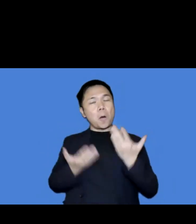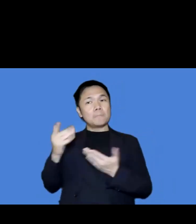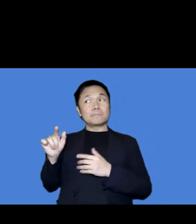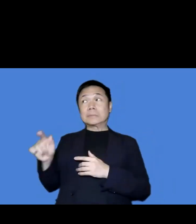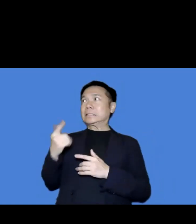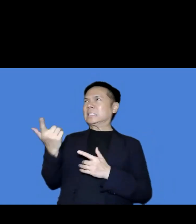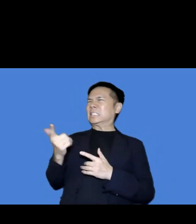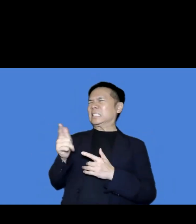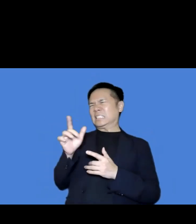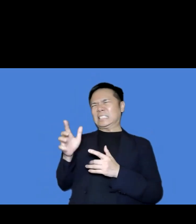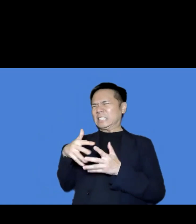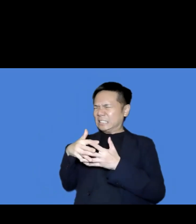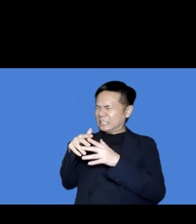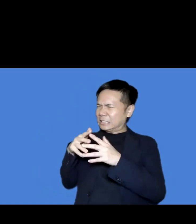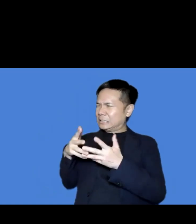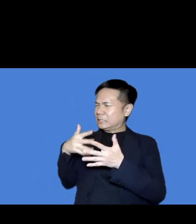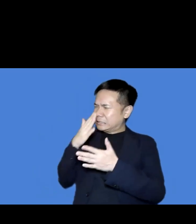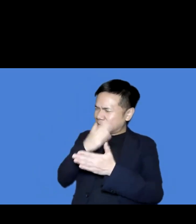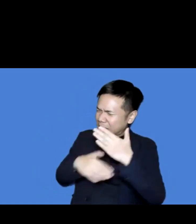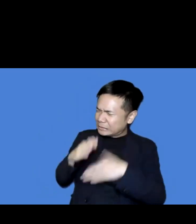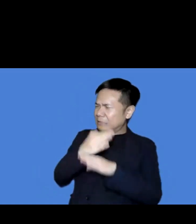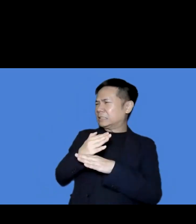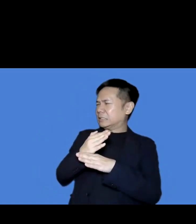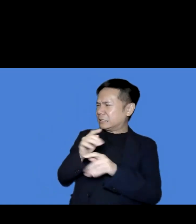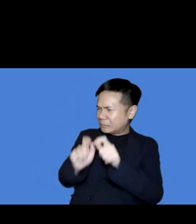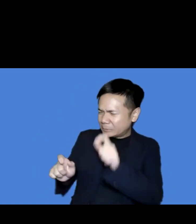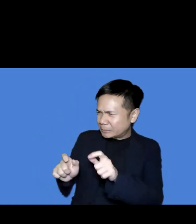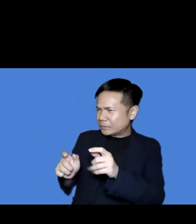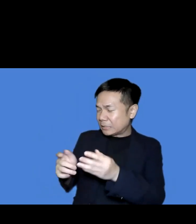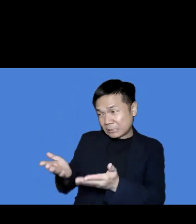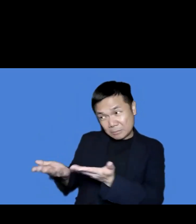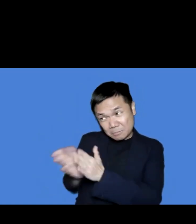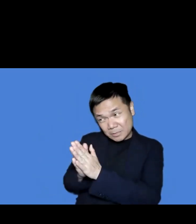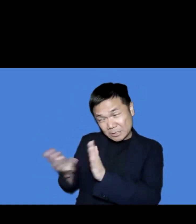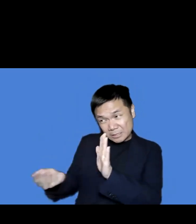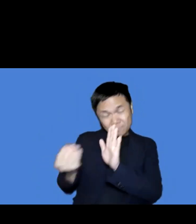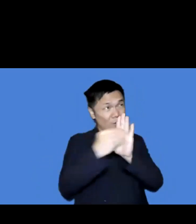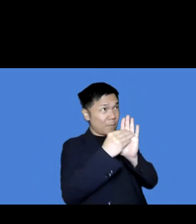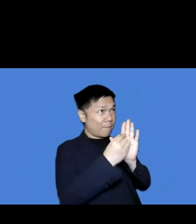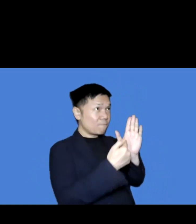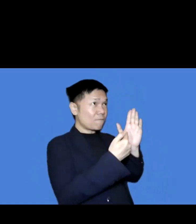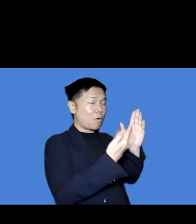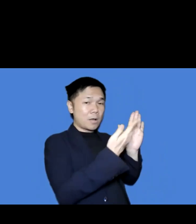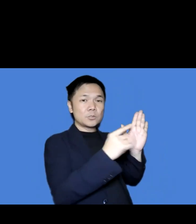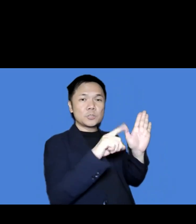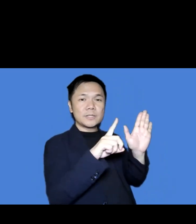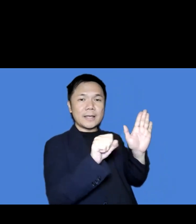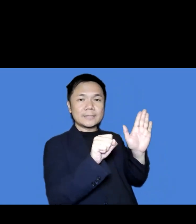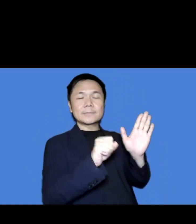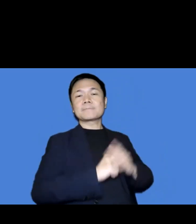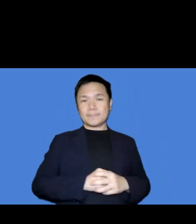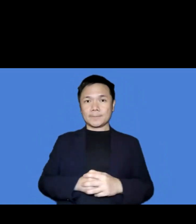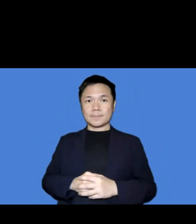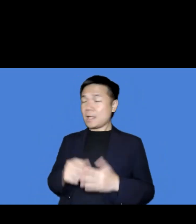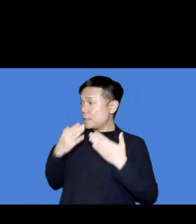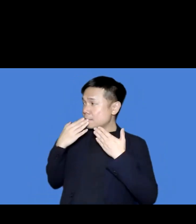needs to submit this at the GDS. Thank you. Great. Thank you so much, Smita.